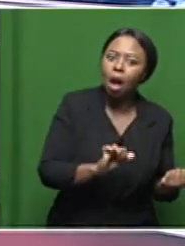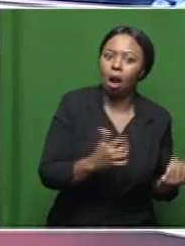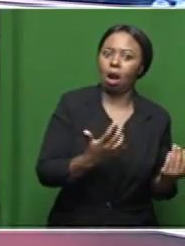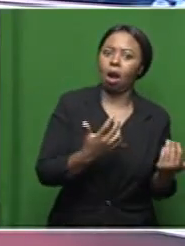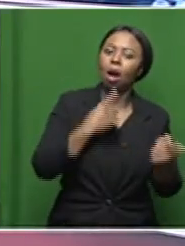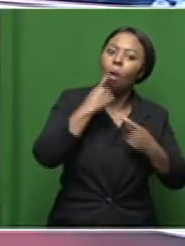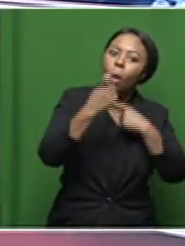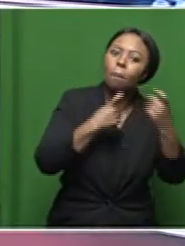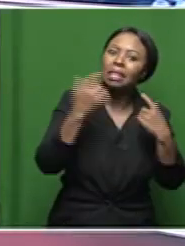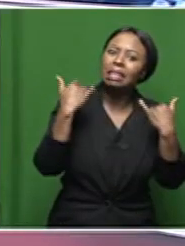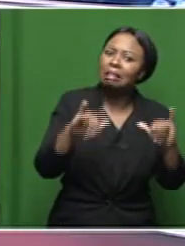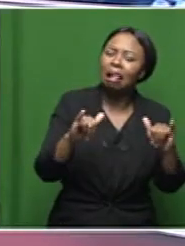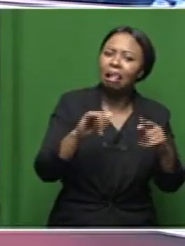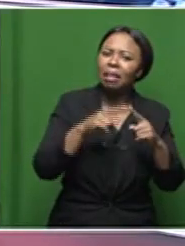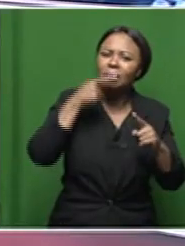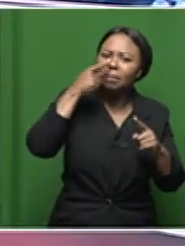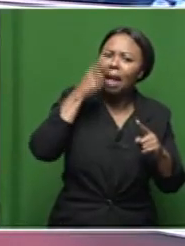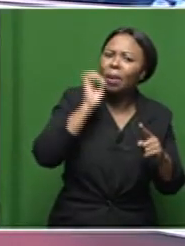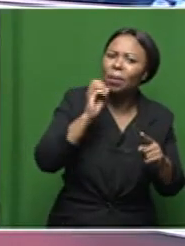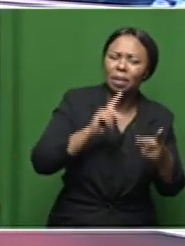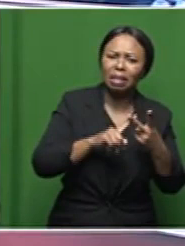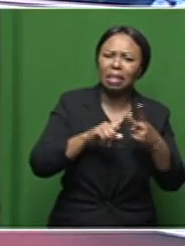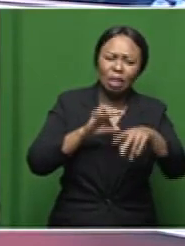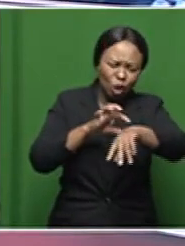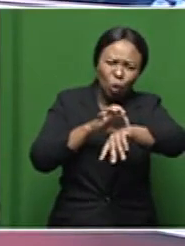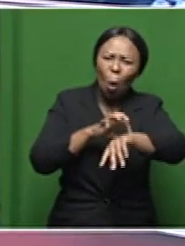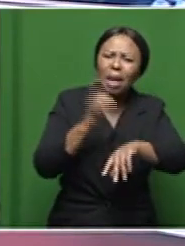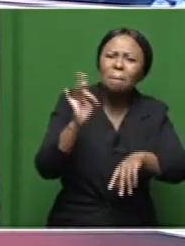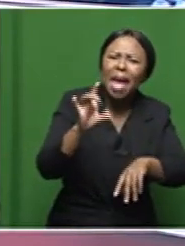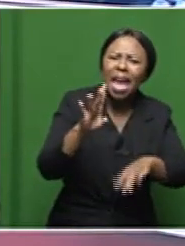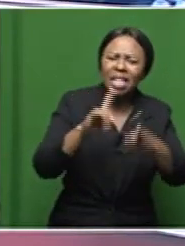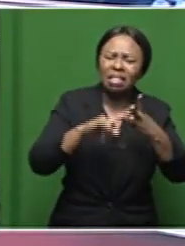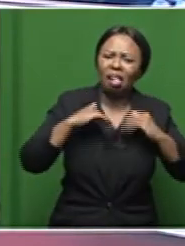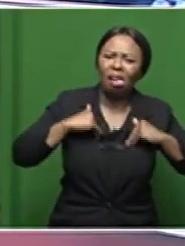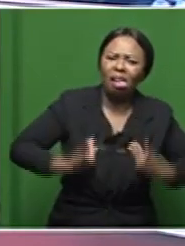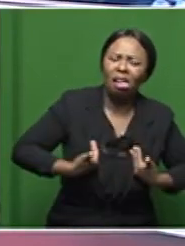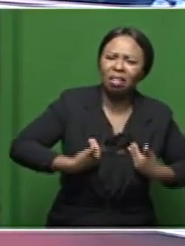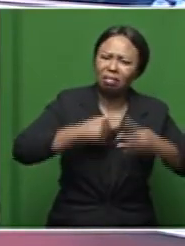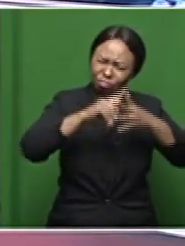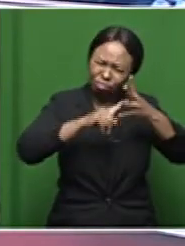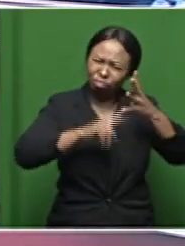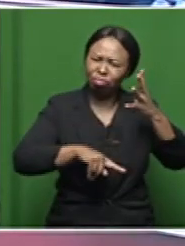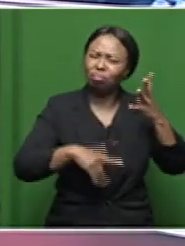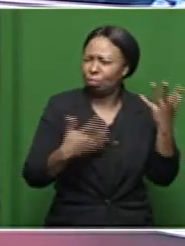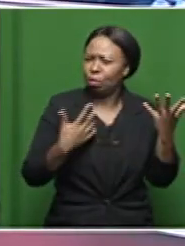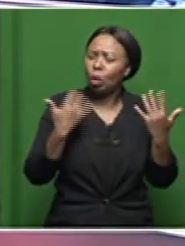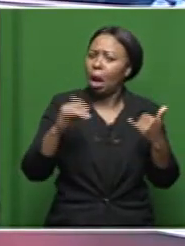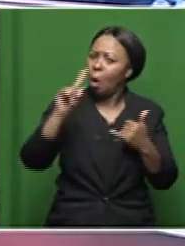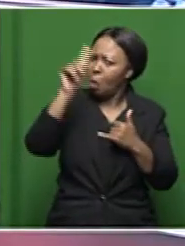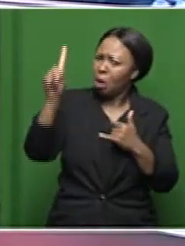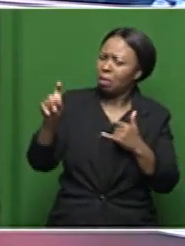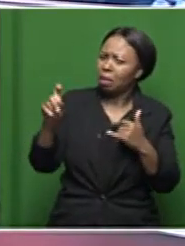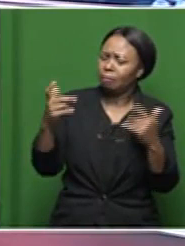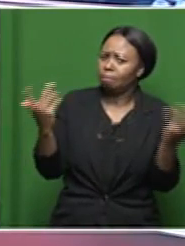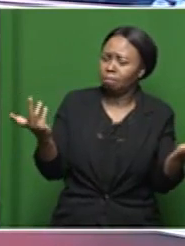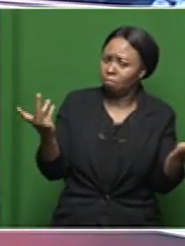still complaining of respiratory symptoms, complaining of joint pain, of fatigue, and things along those lines, which then brings about the question, are